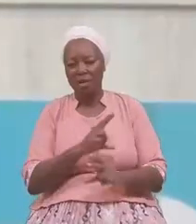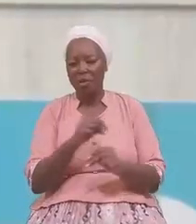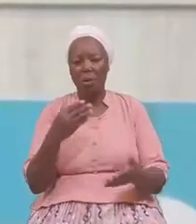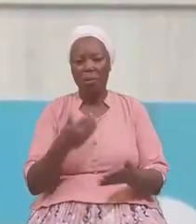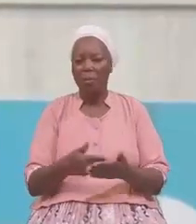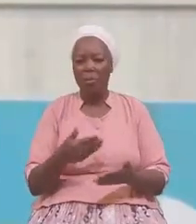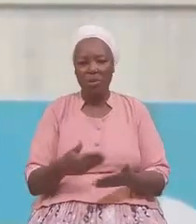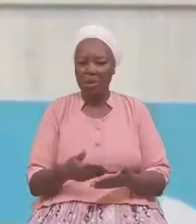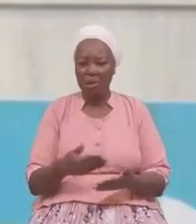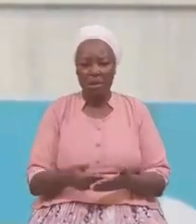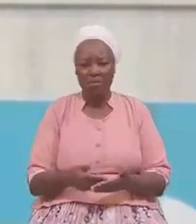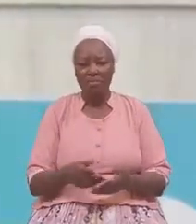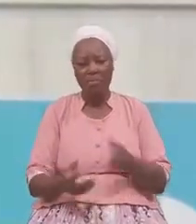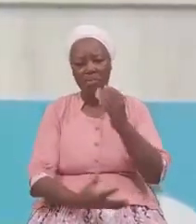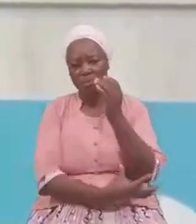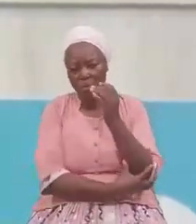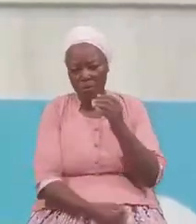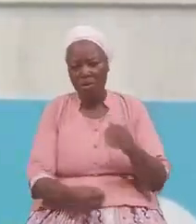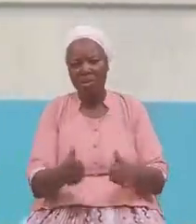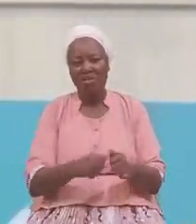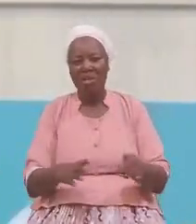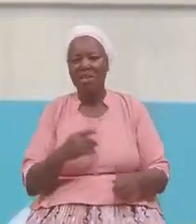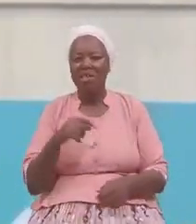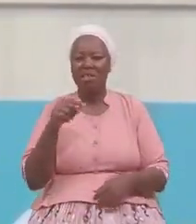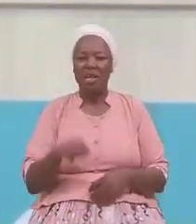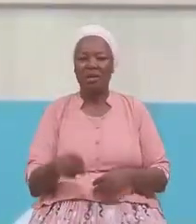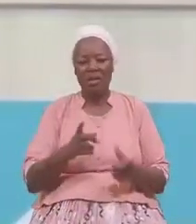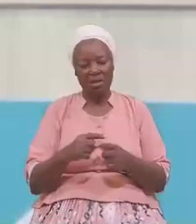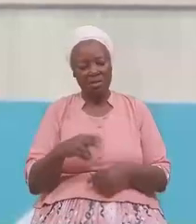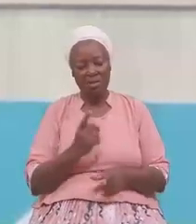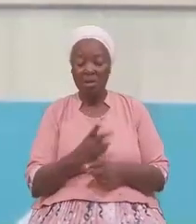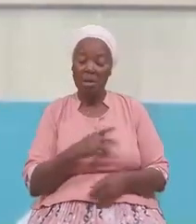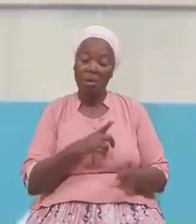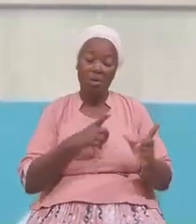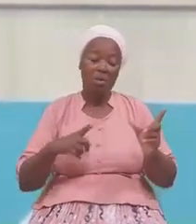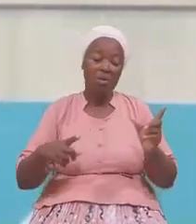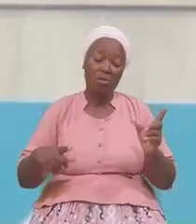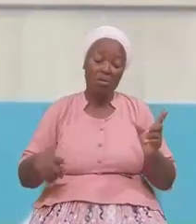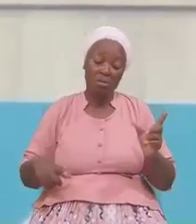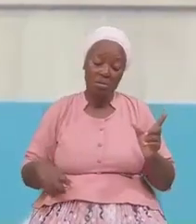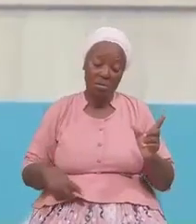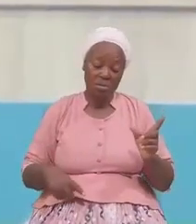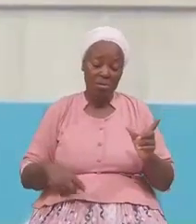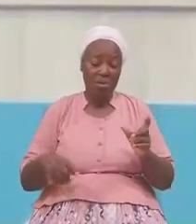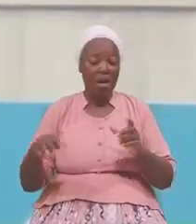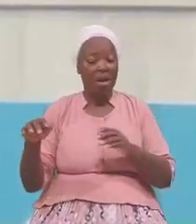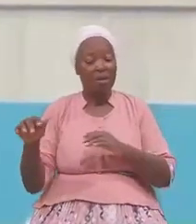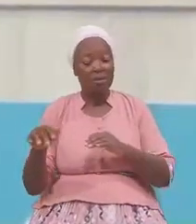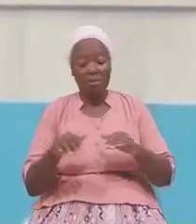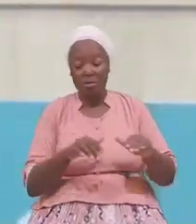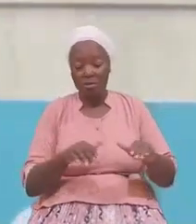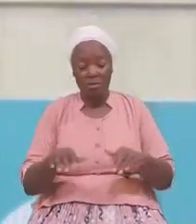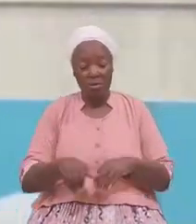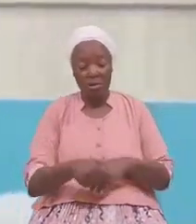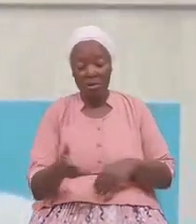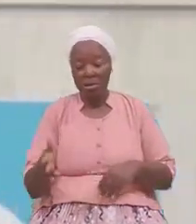finance, everything is down, and say, Lord, do what you want. Look